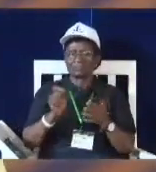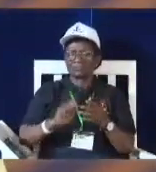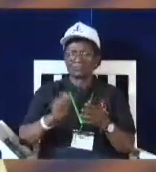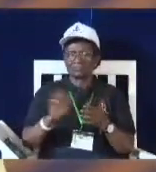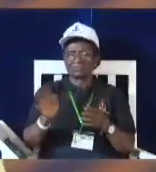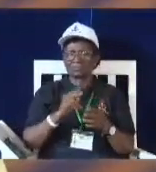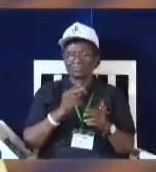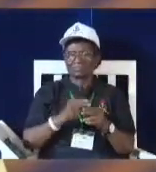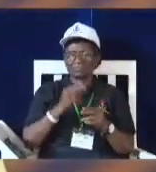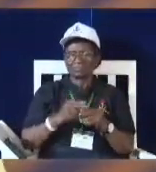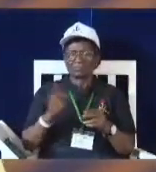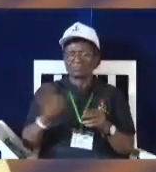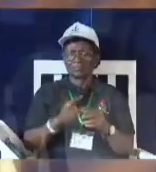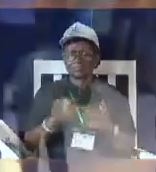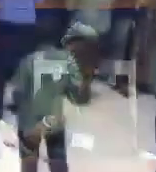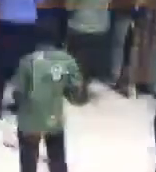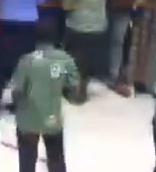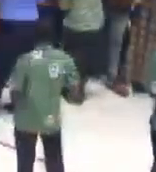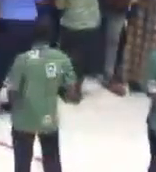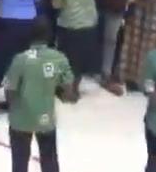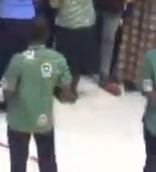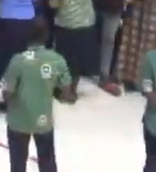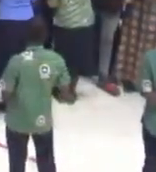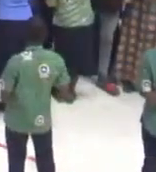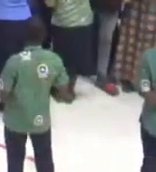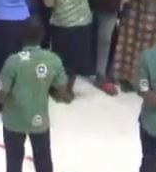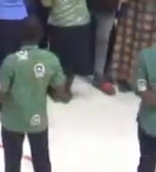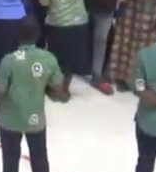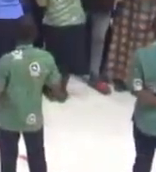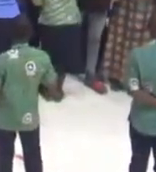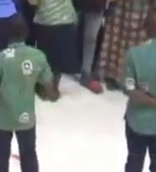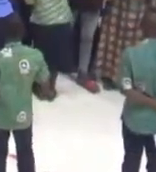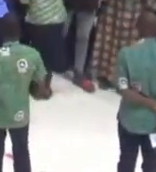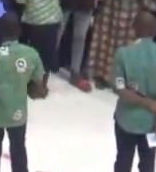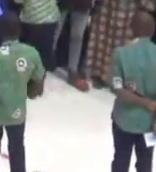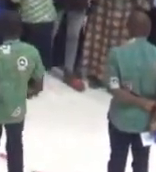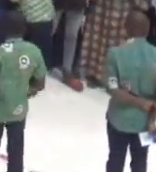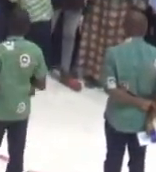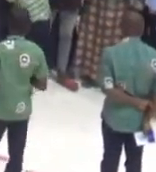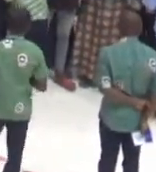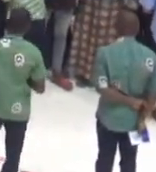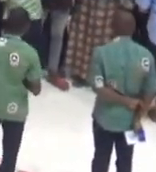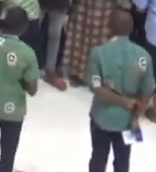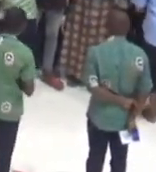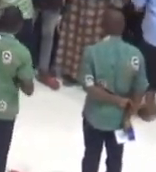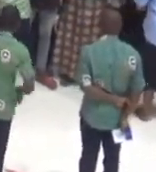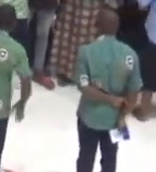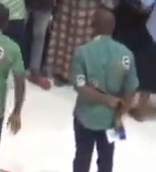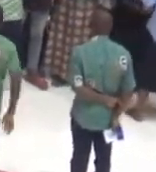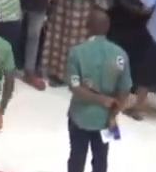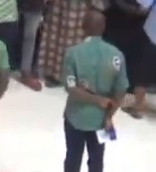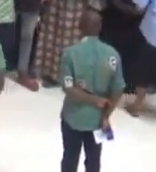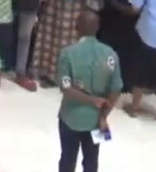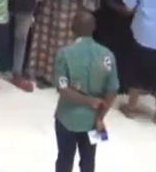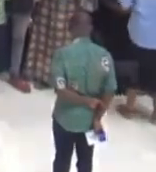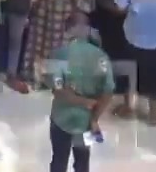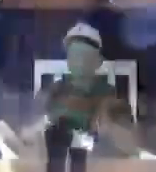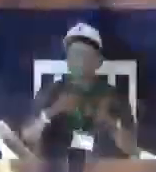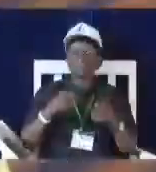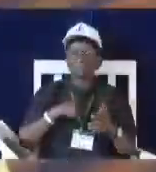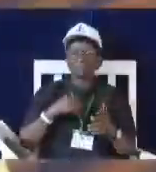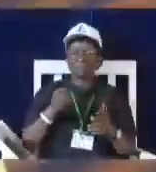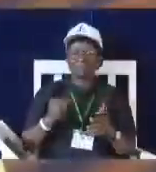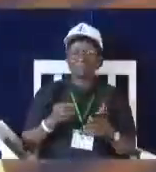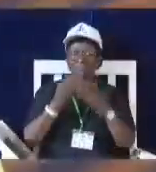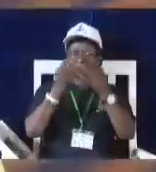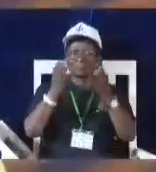The counselors will pass cards to you, which I want you to fill. Give me the information I